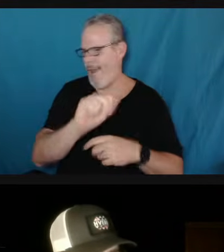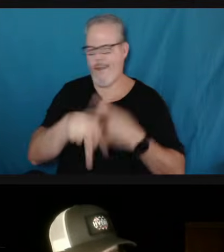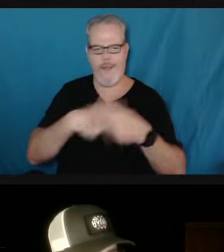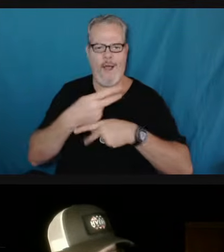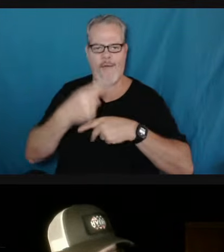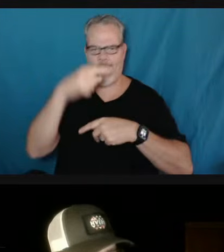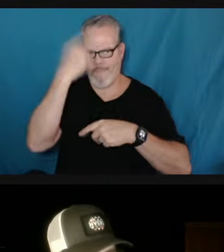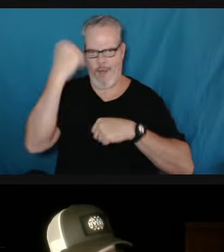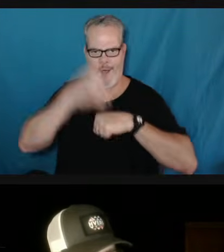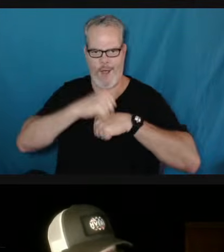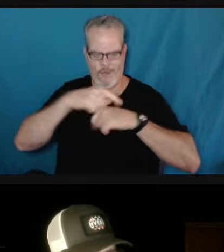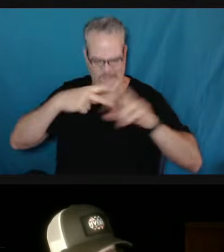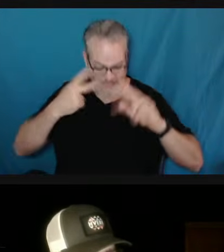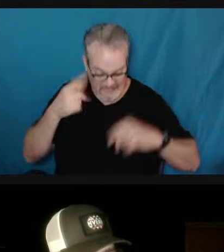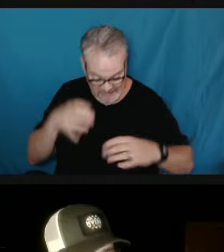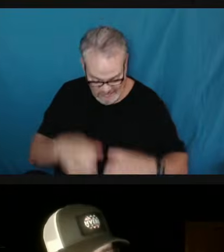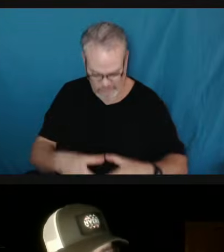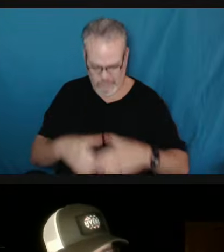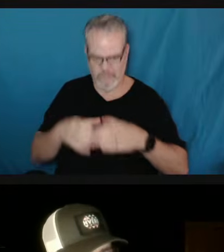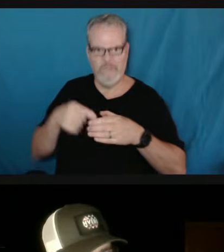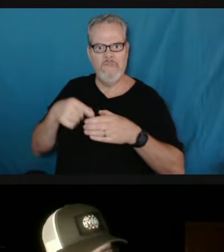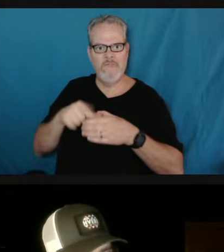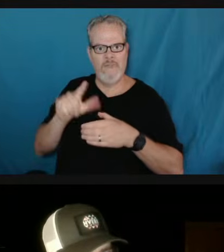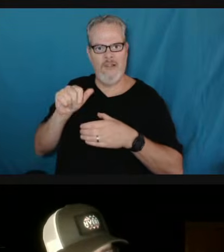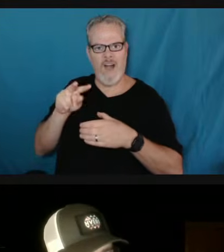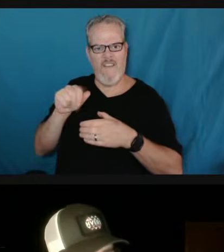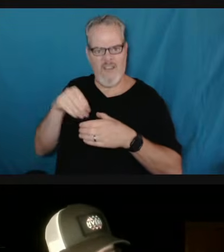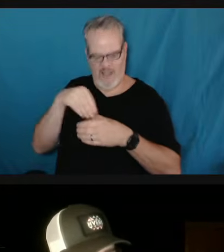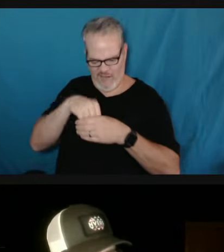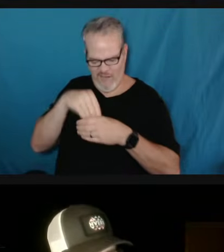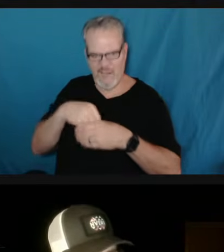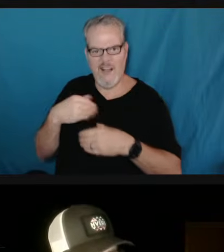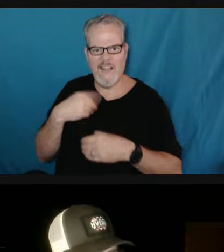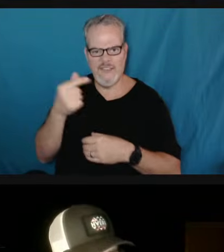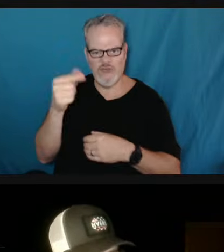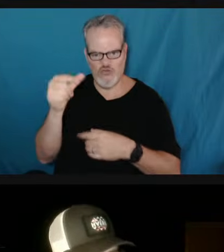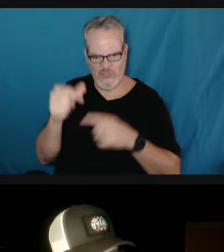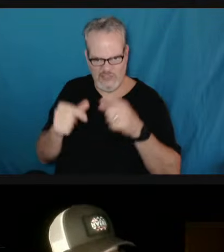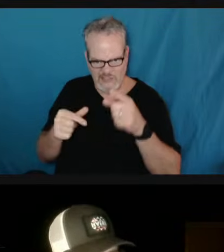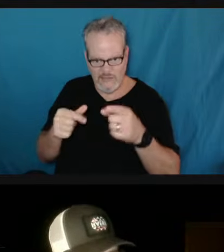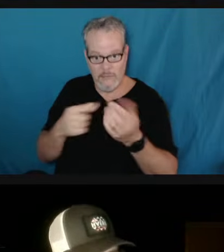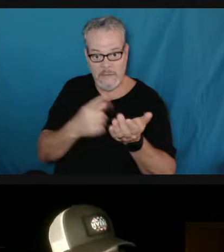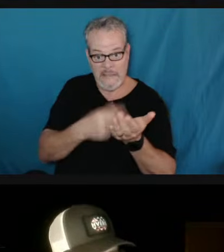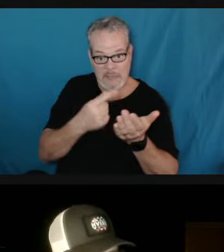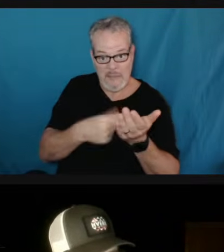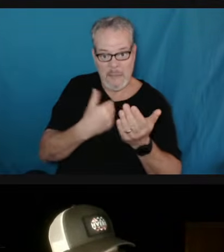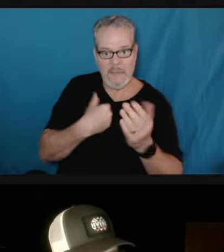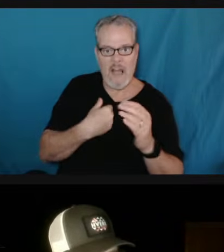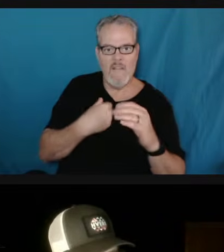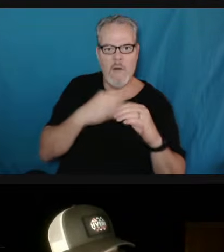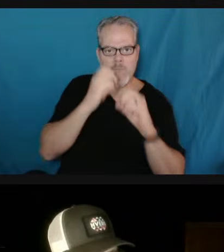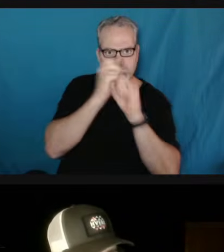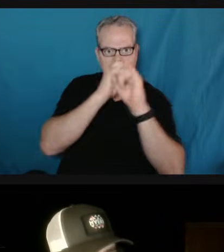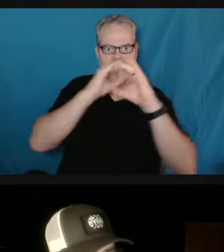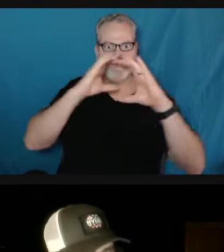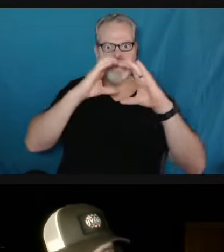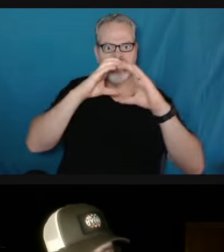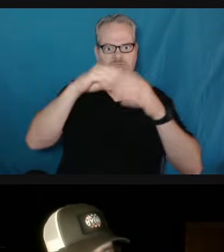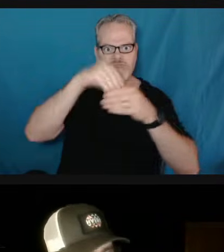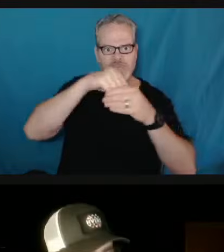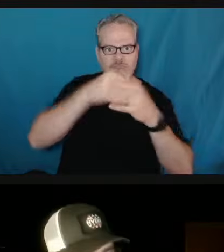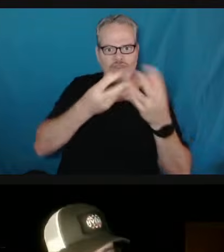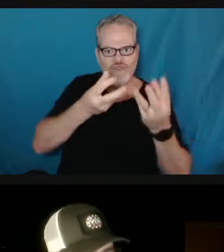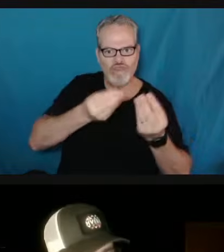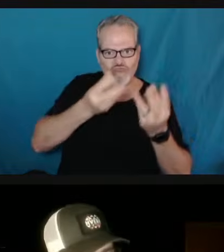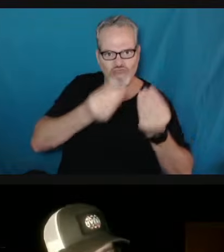inclusions that sometimes have vapor bubbles within them, sometimes have other fluids in there too.